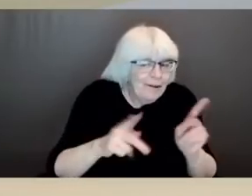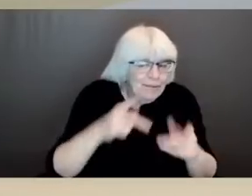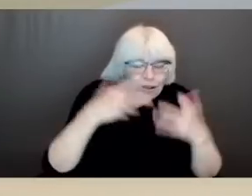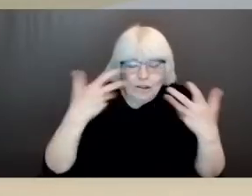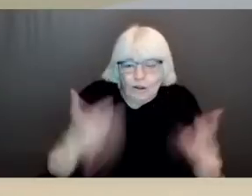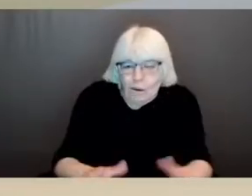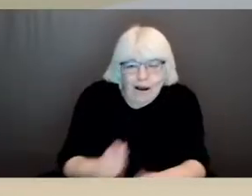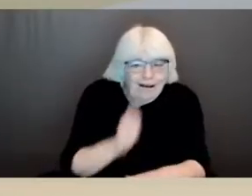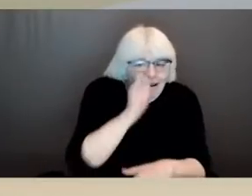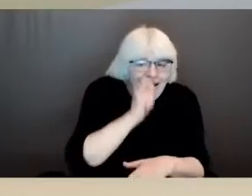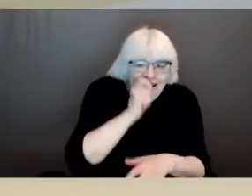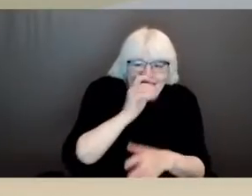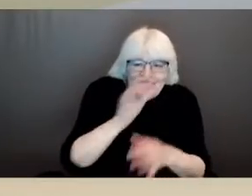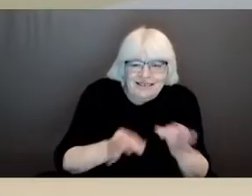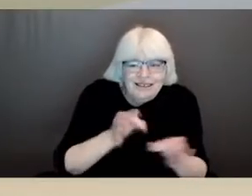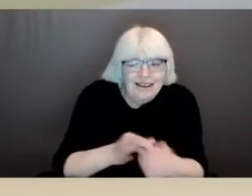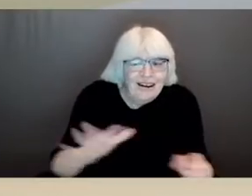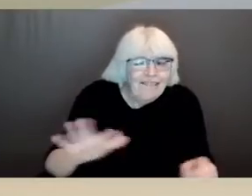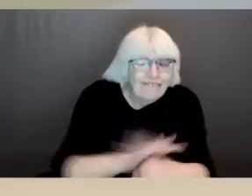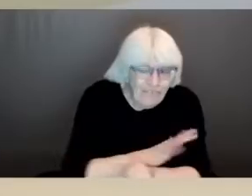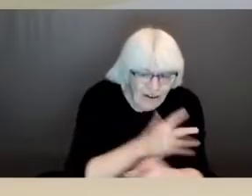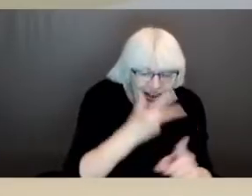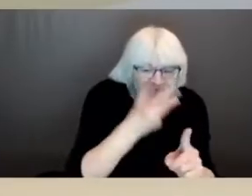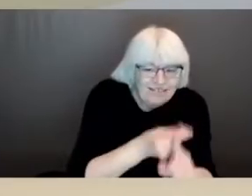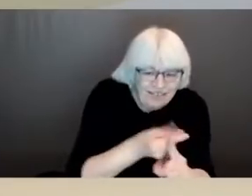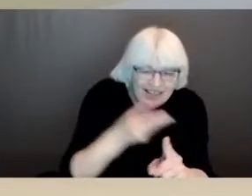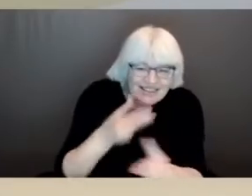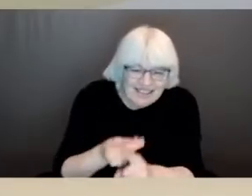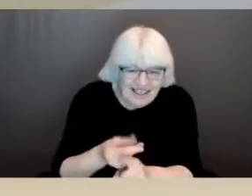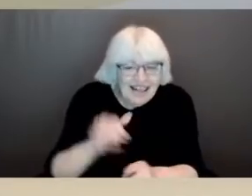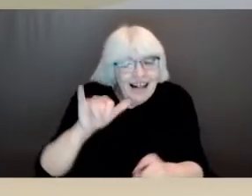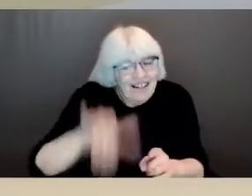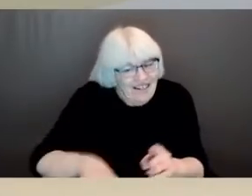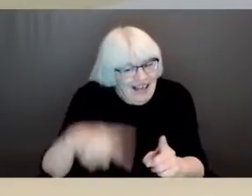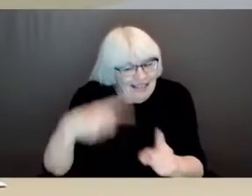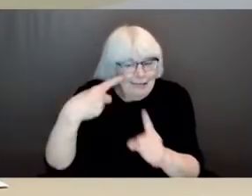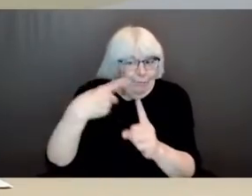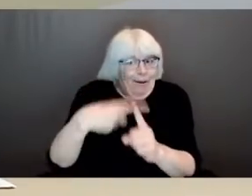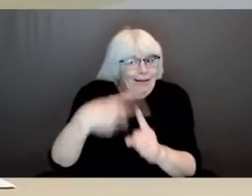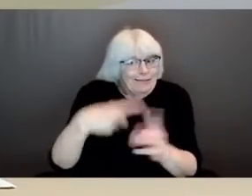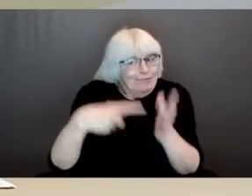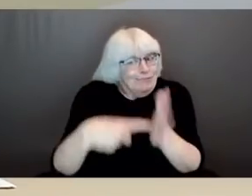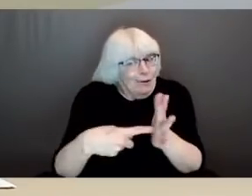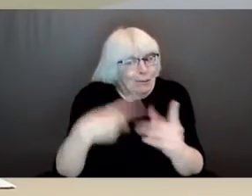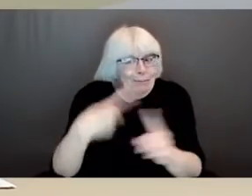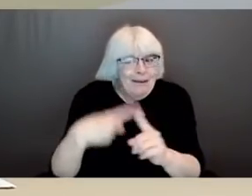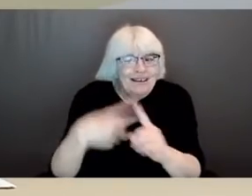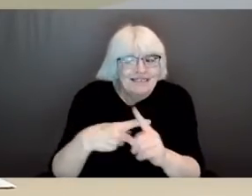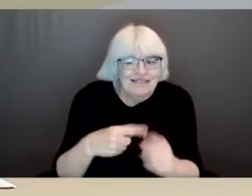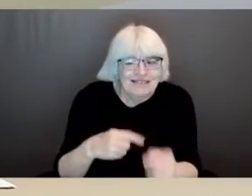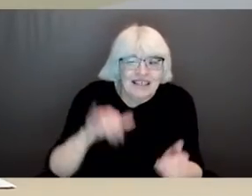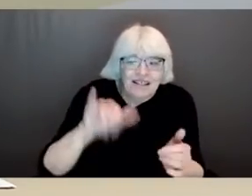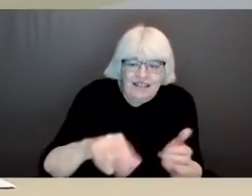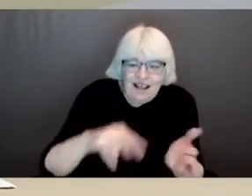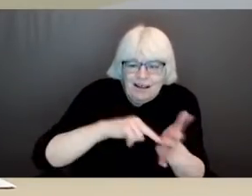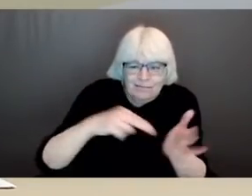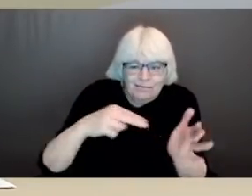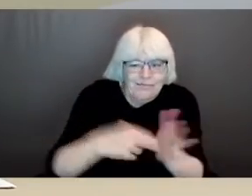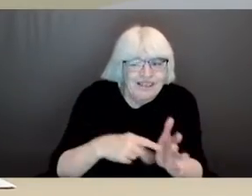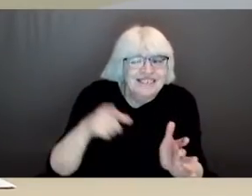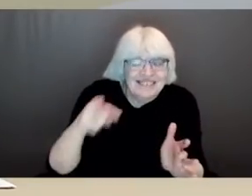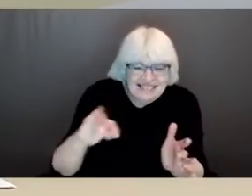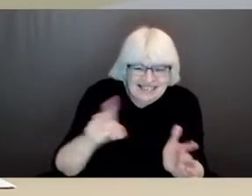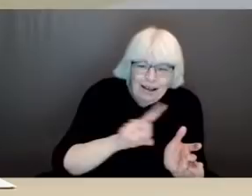fully vaccinated. So that is certainly a positive sign. And that sort of speaks, I think, a bit to your question too, Wayne, a little bit.